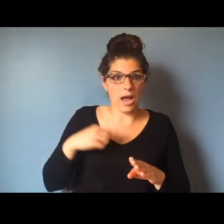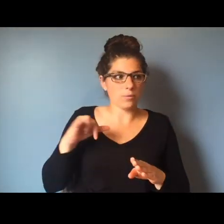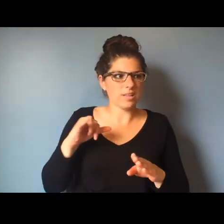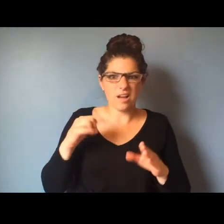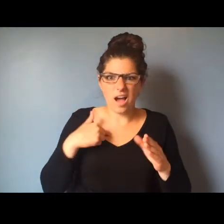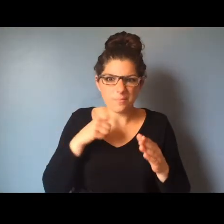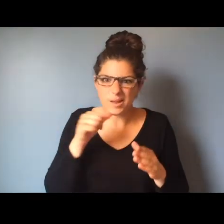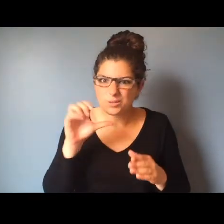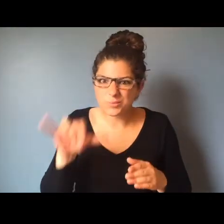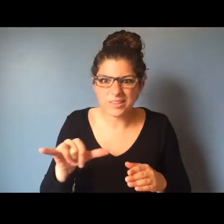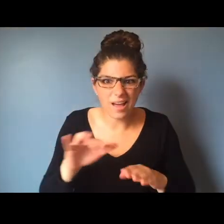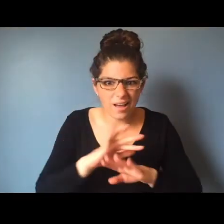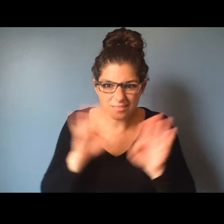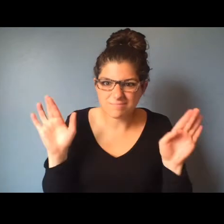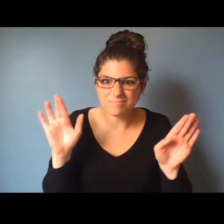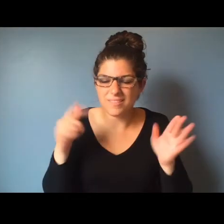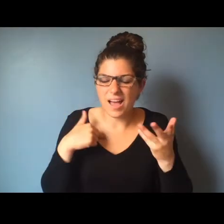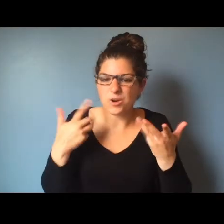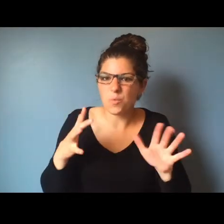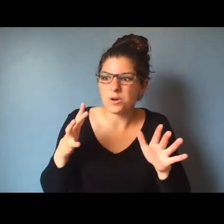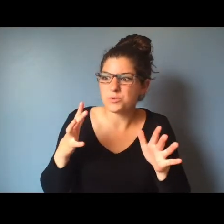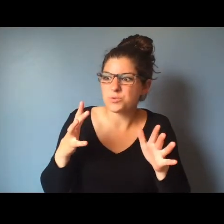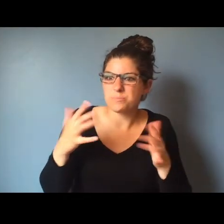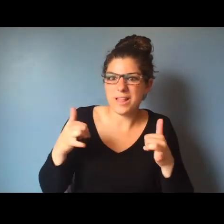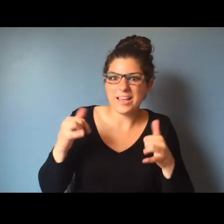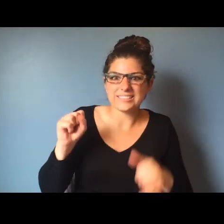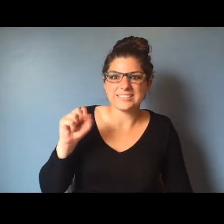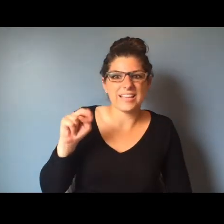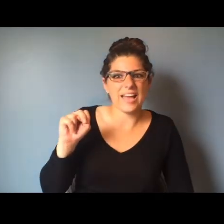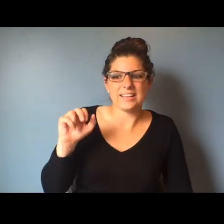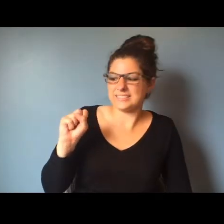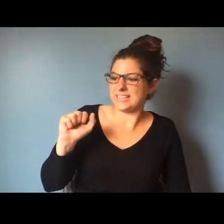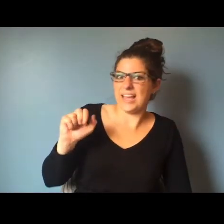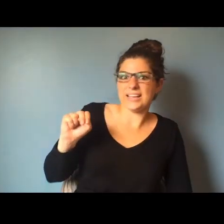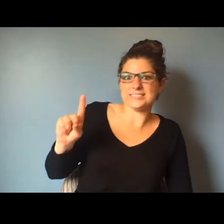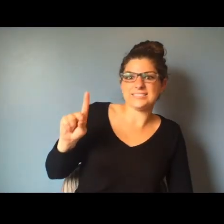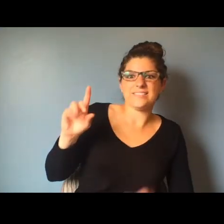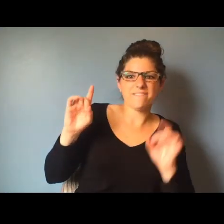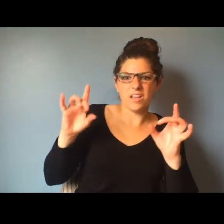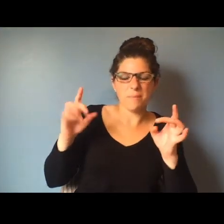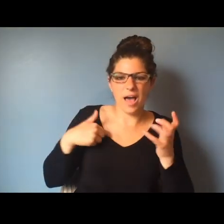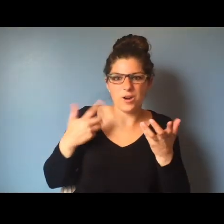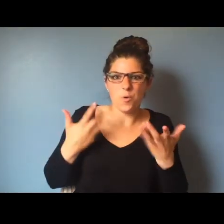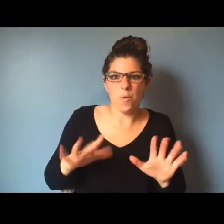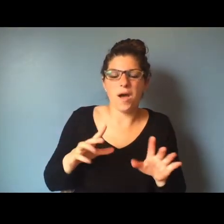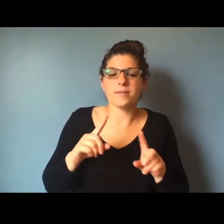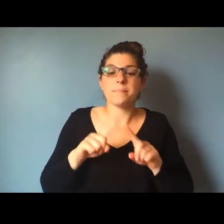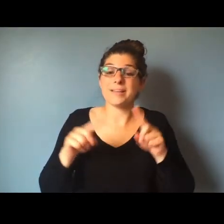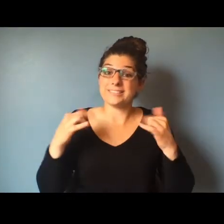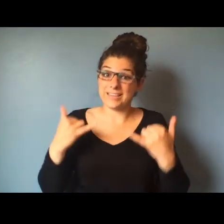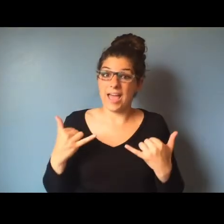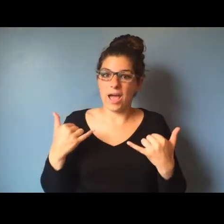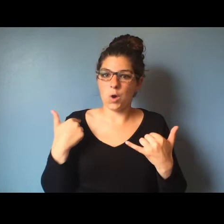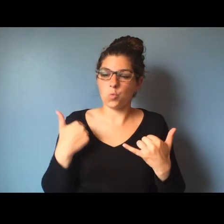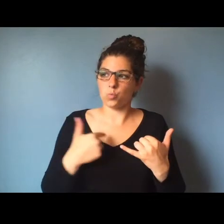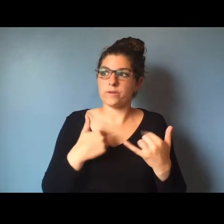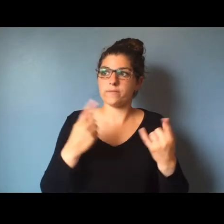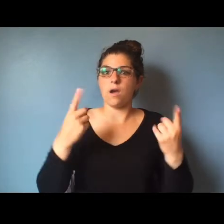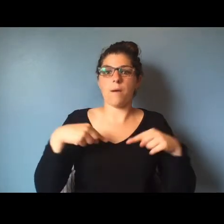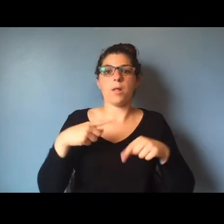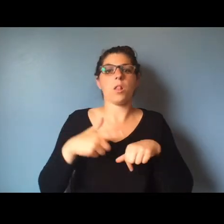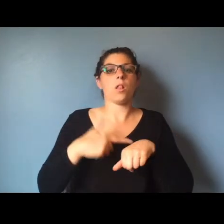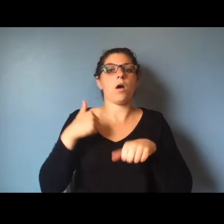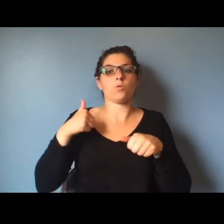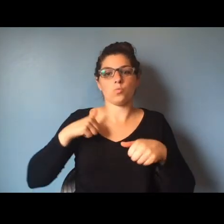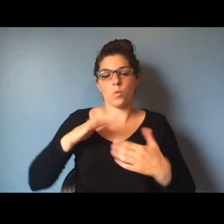I'm not doing that. Like, I don't want to play sitting volleyball. Like, I'm fine. I'm playing regular volleyball, But now we've come a long way